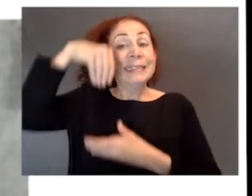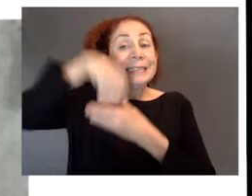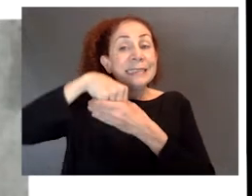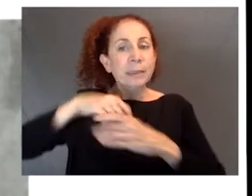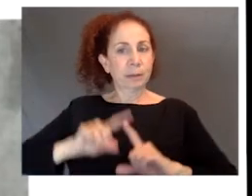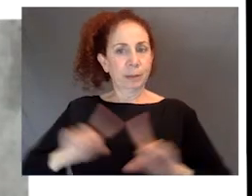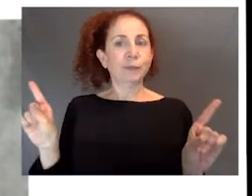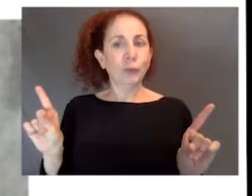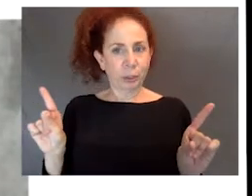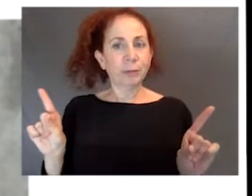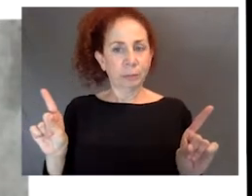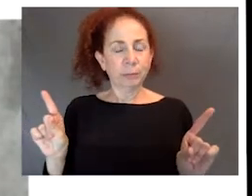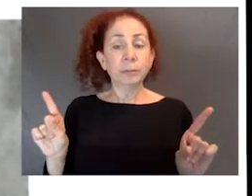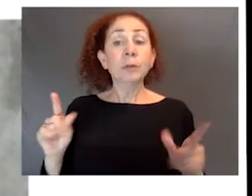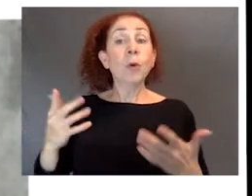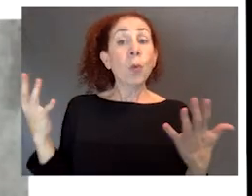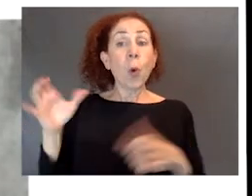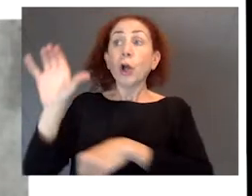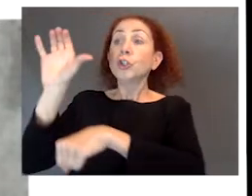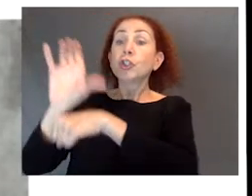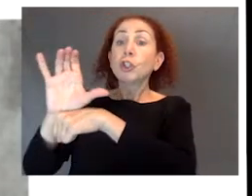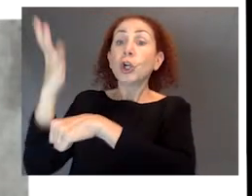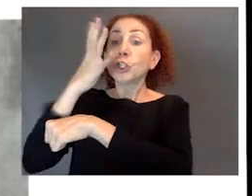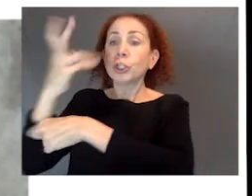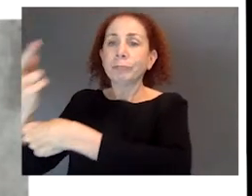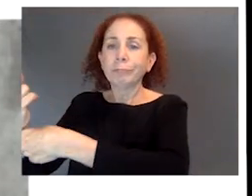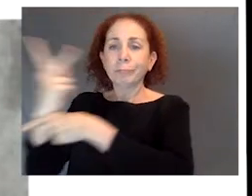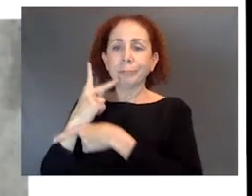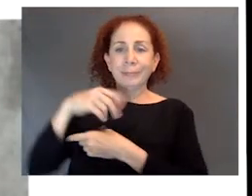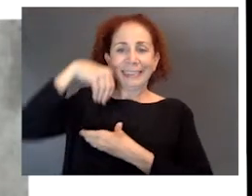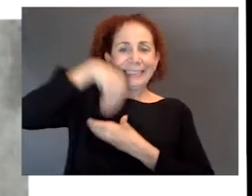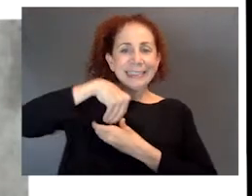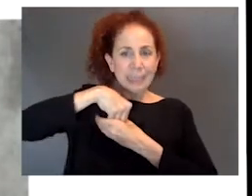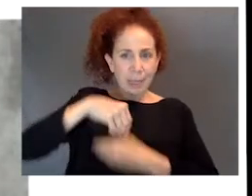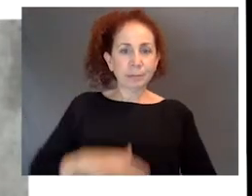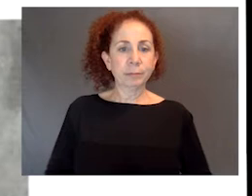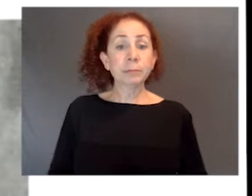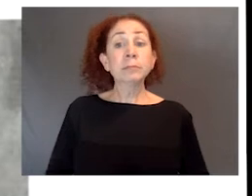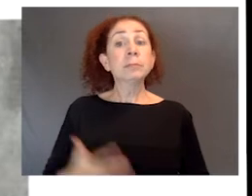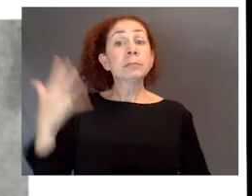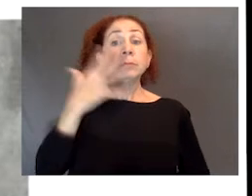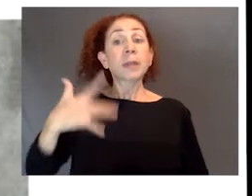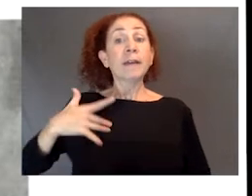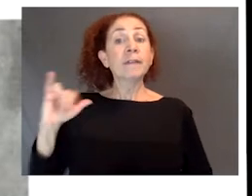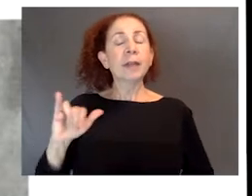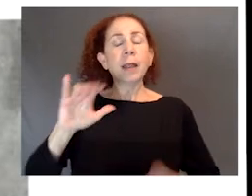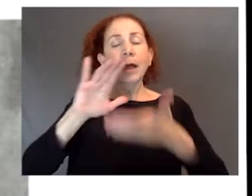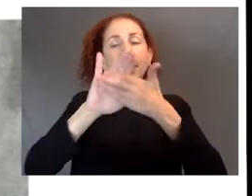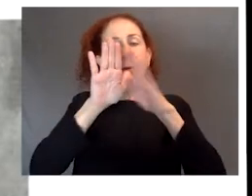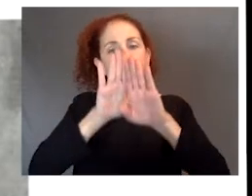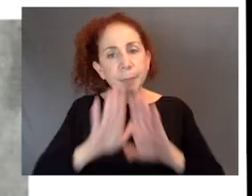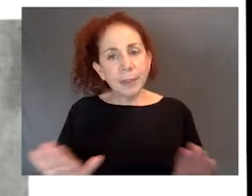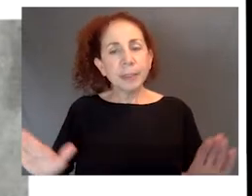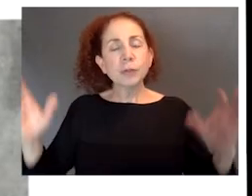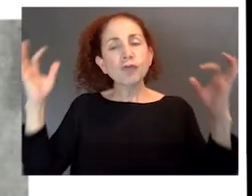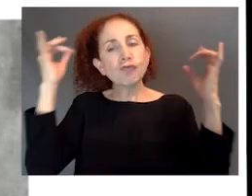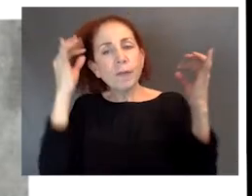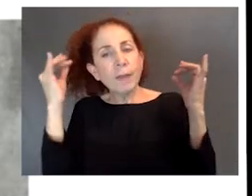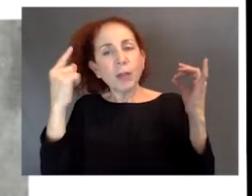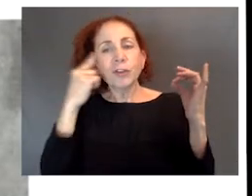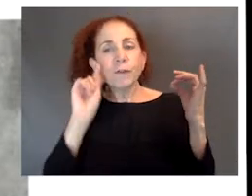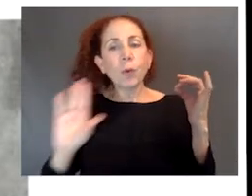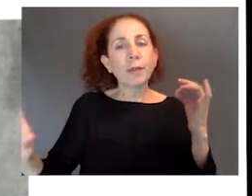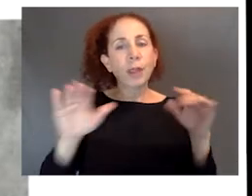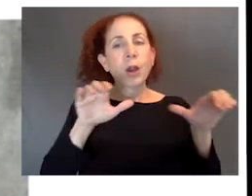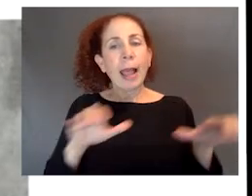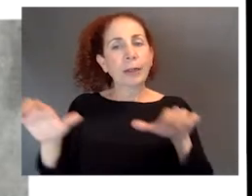intimidation, the interior drew inspiration from churches and monasteries of the time, creating a feeling of peace, quiet, and reflection for